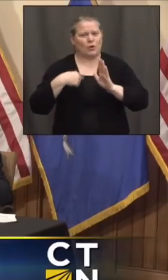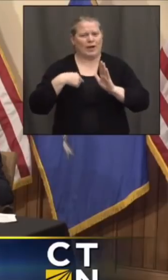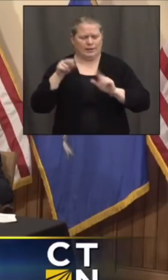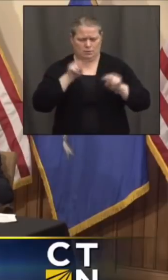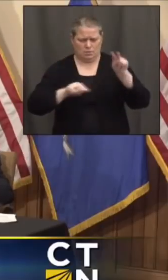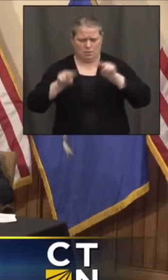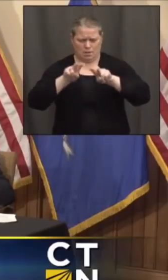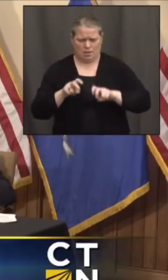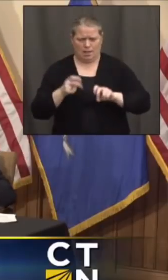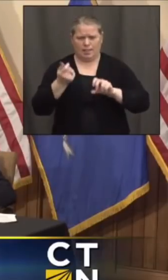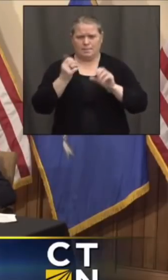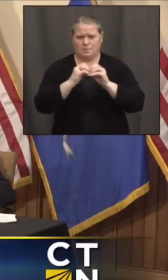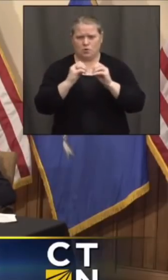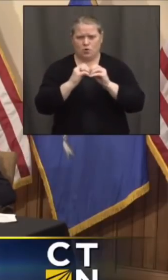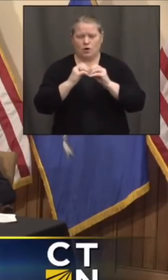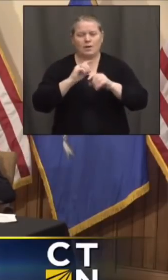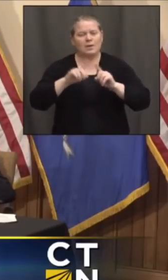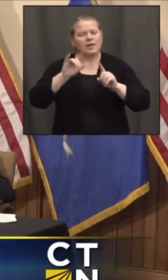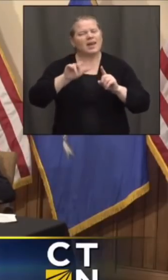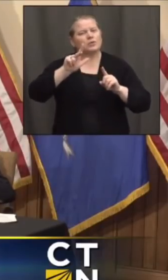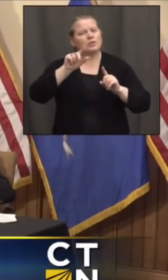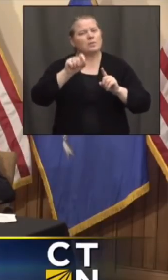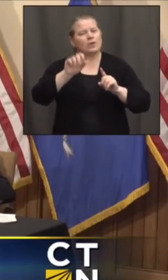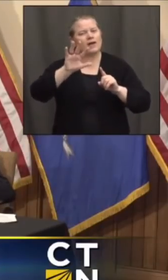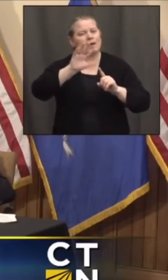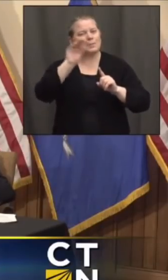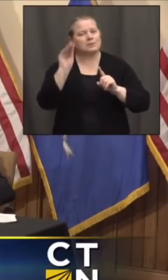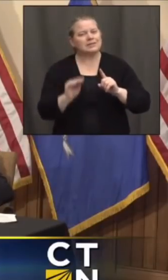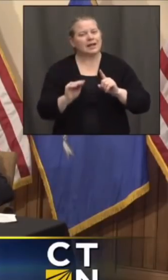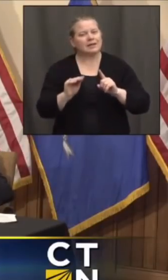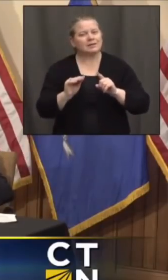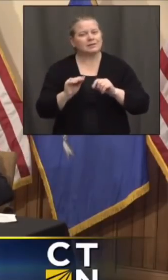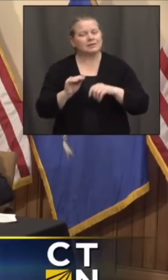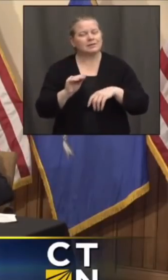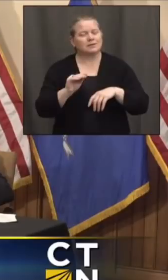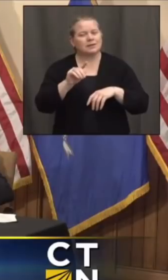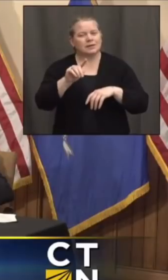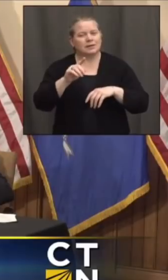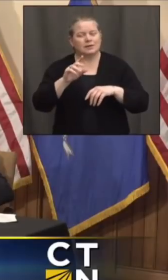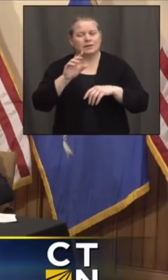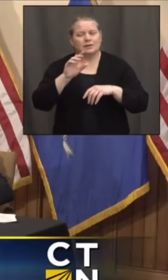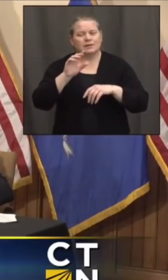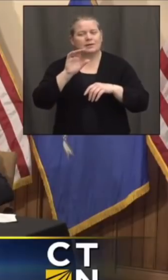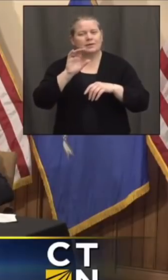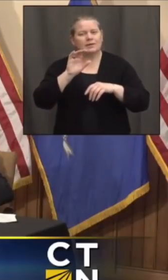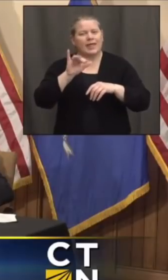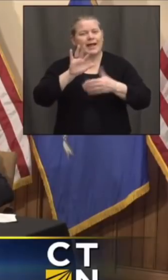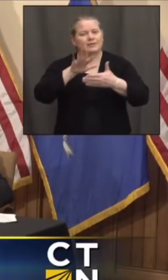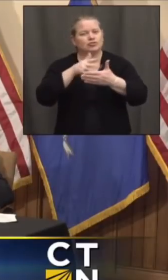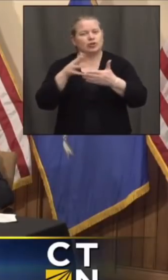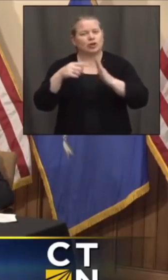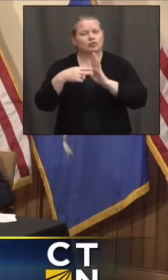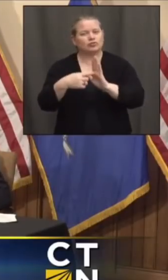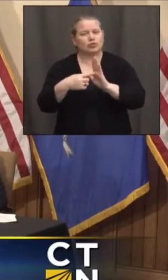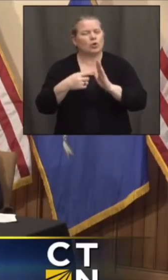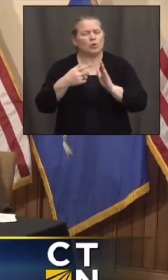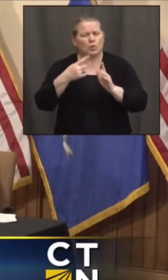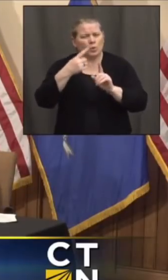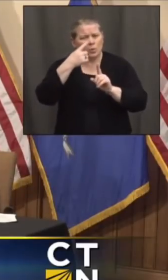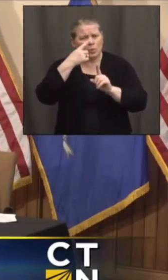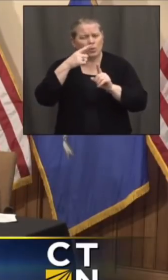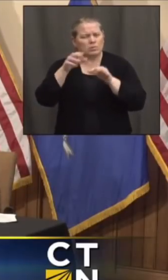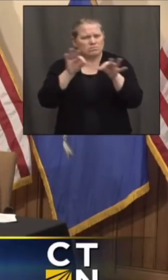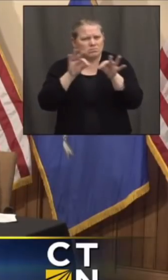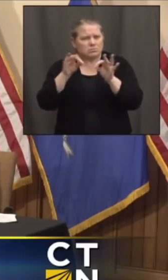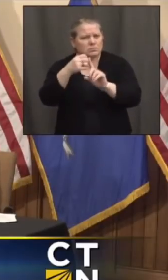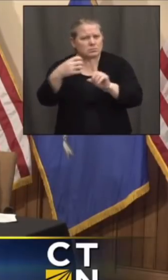he mentioned on the chart that you had put together, can you explain exactly